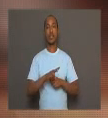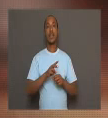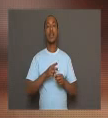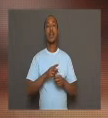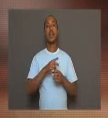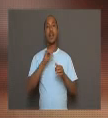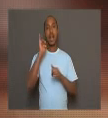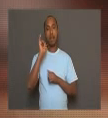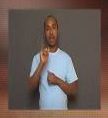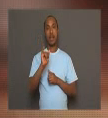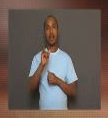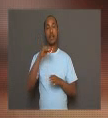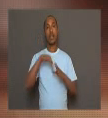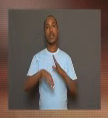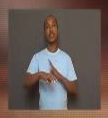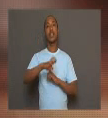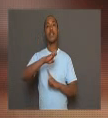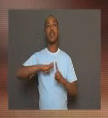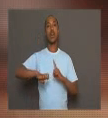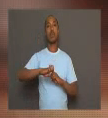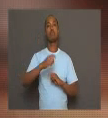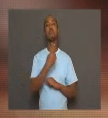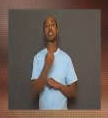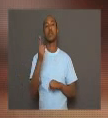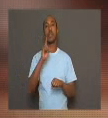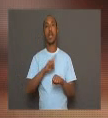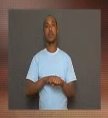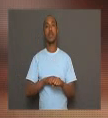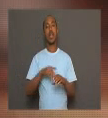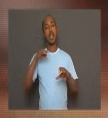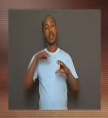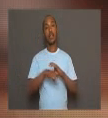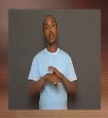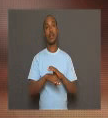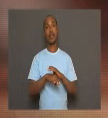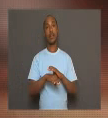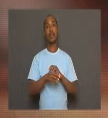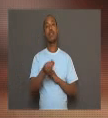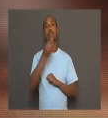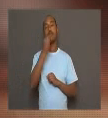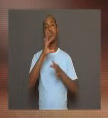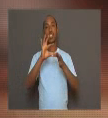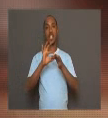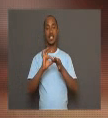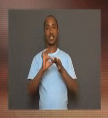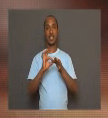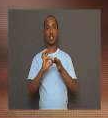remain in the environment and sometimes enter into food chains.